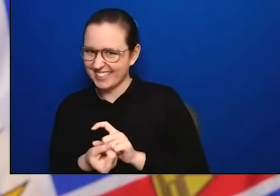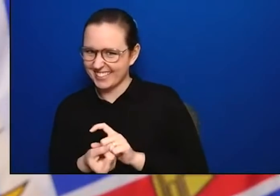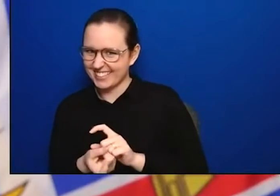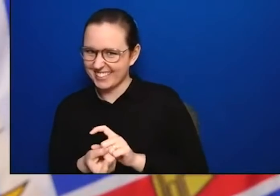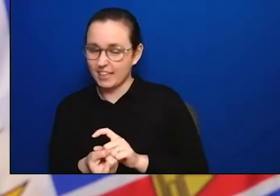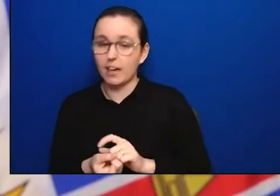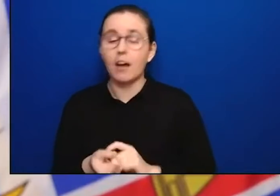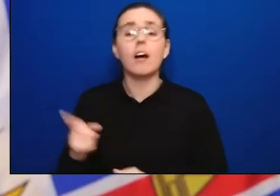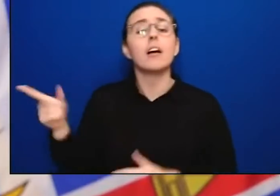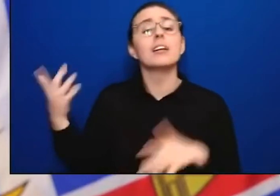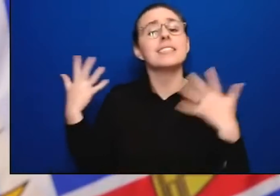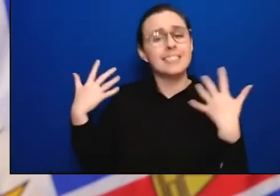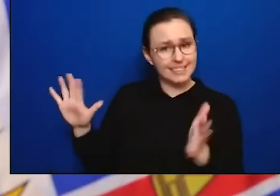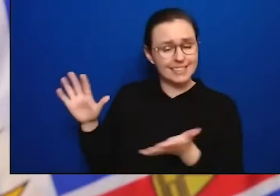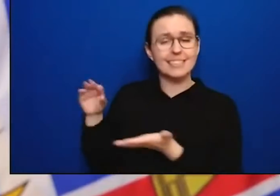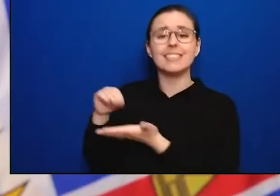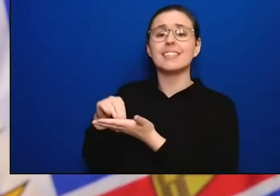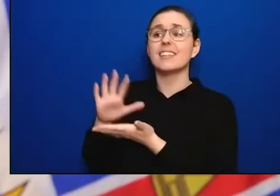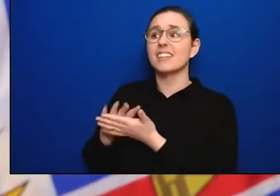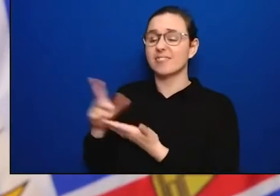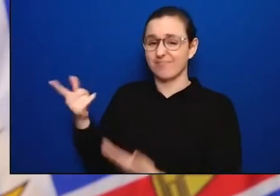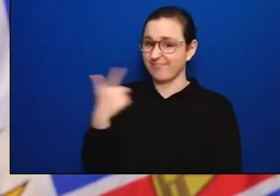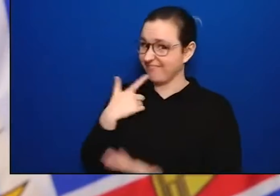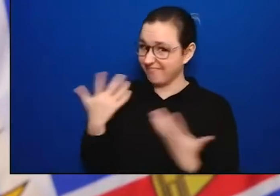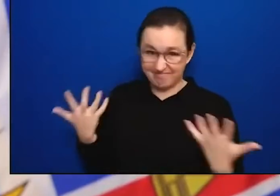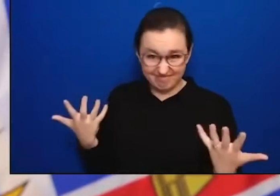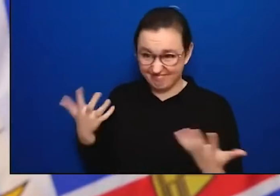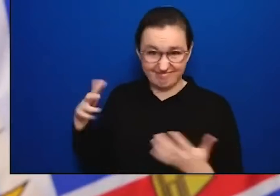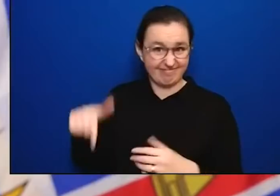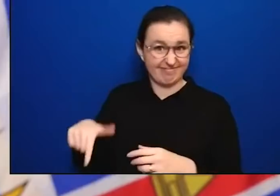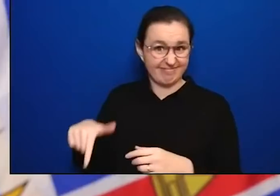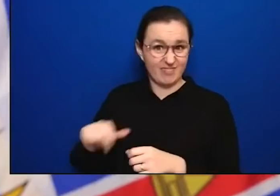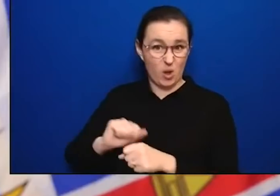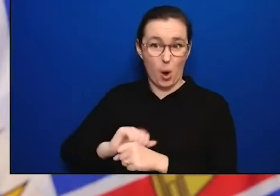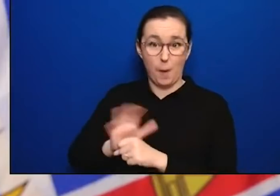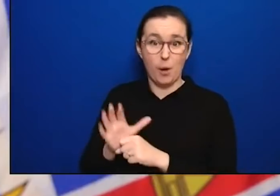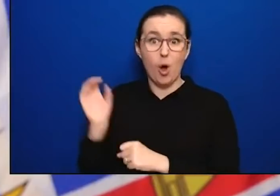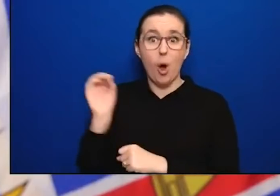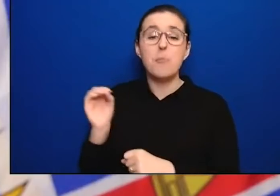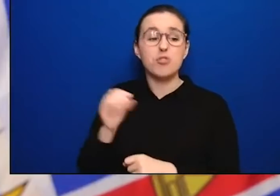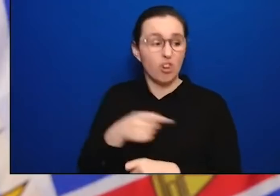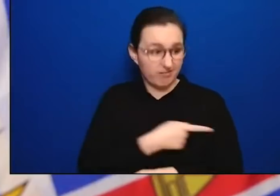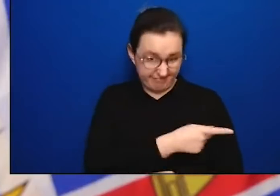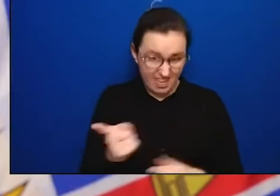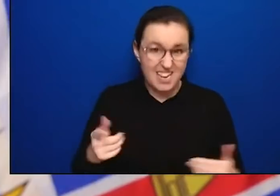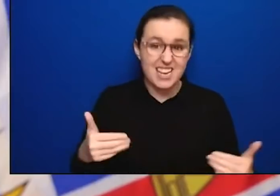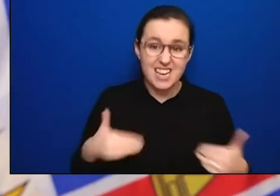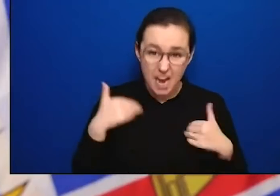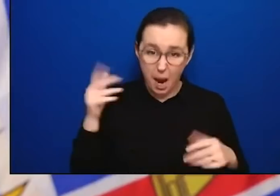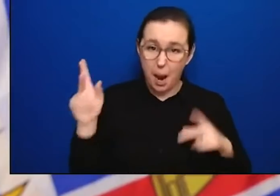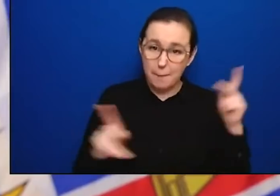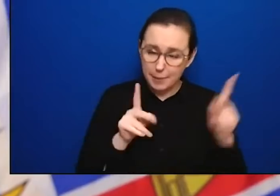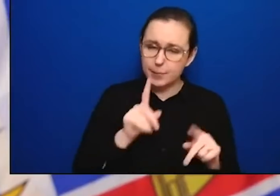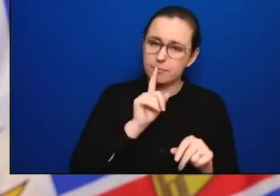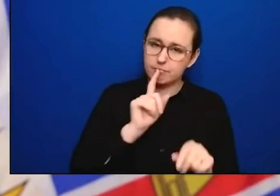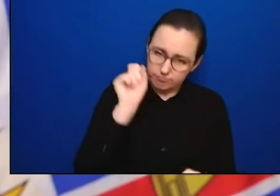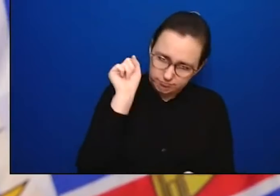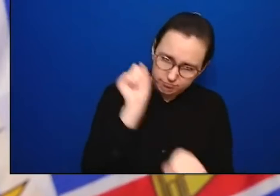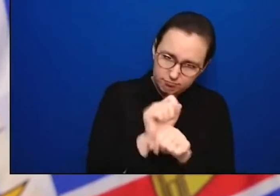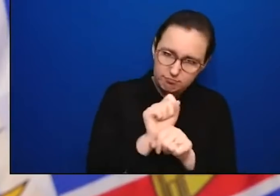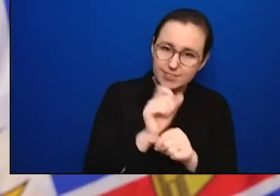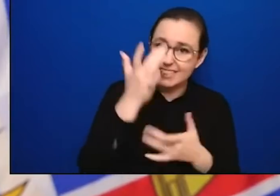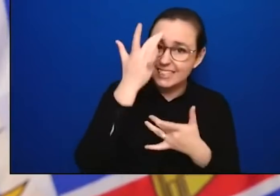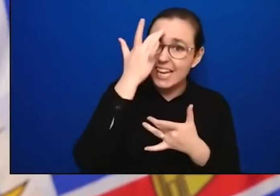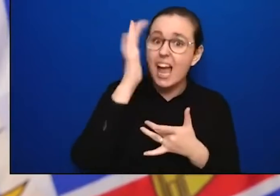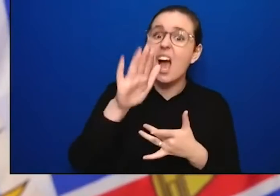in our communities. Clearly that has changed with Omicron, and they make reference to that, where we are now seeing that